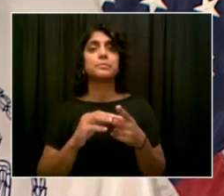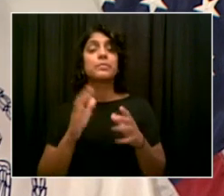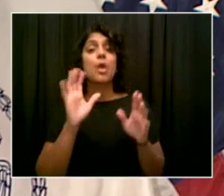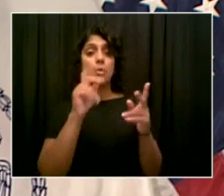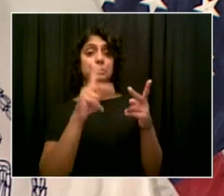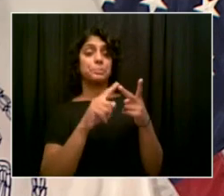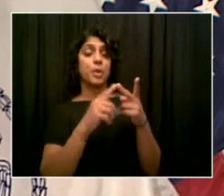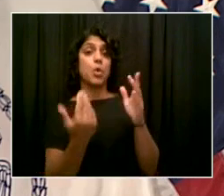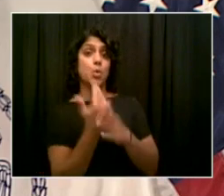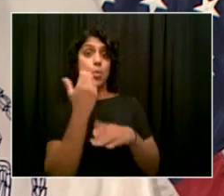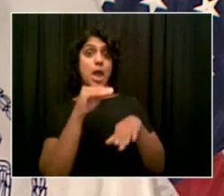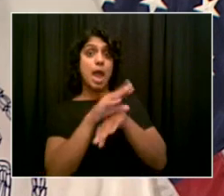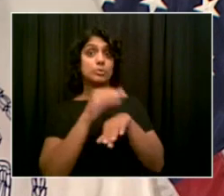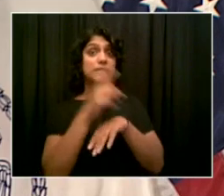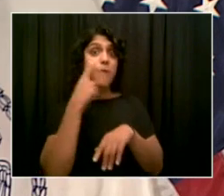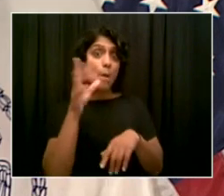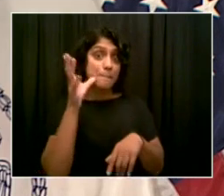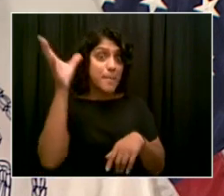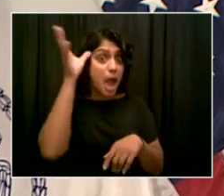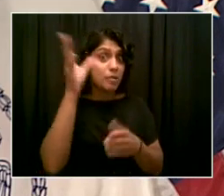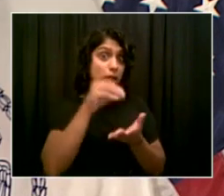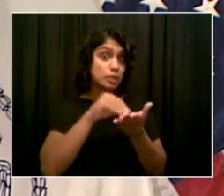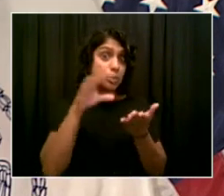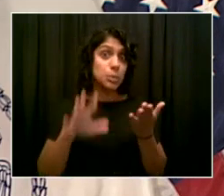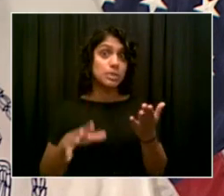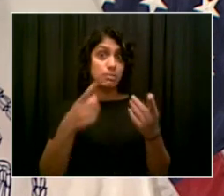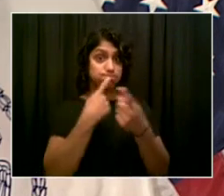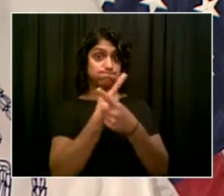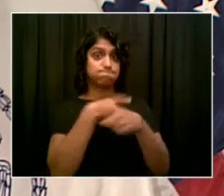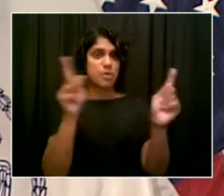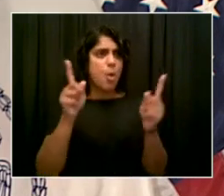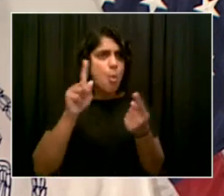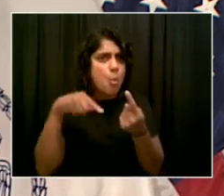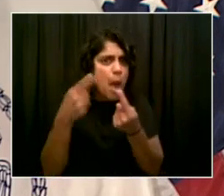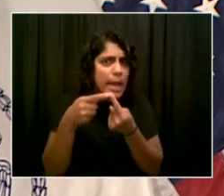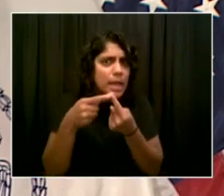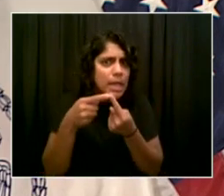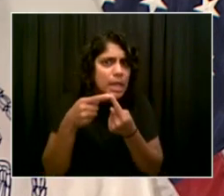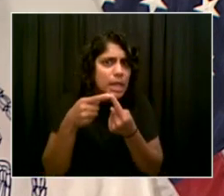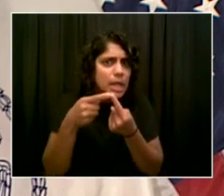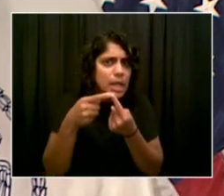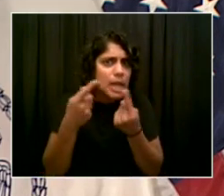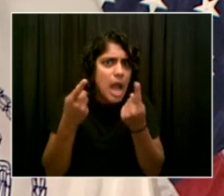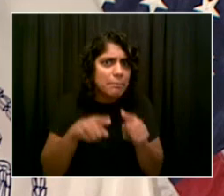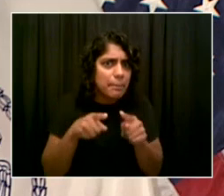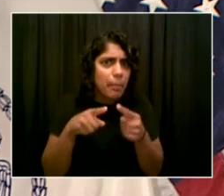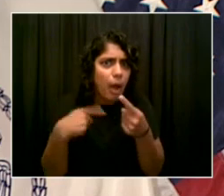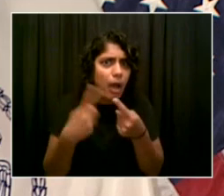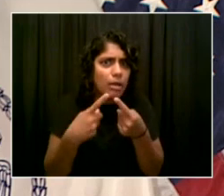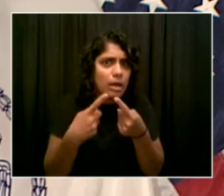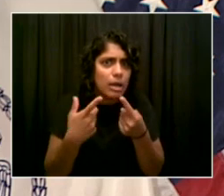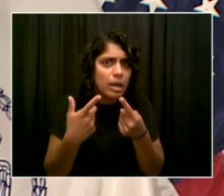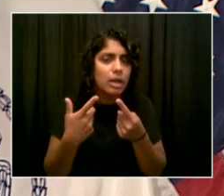right now around this topic? Well, as we get closer to school, we'll certainly update